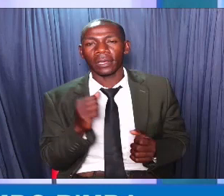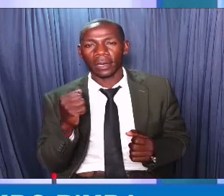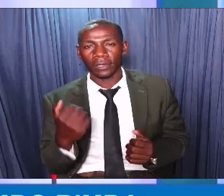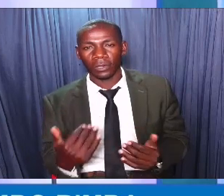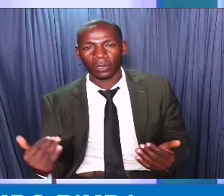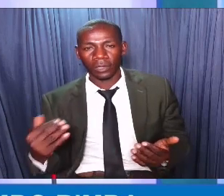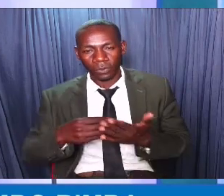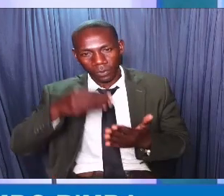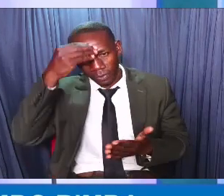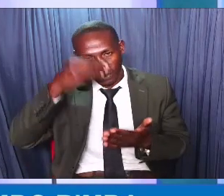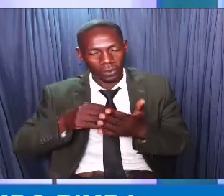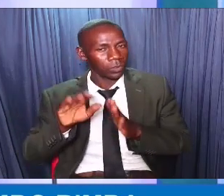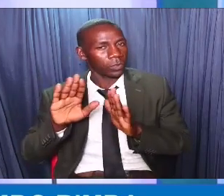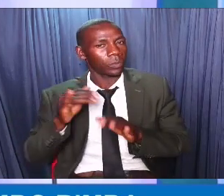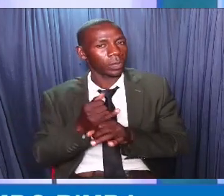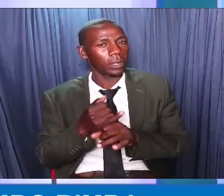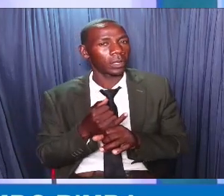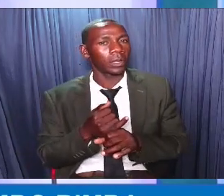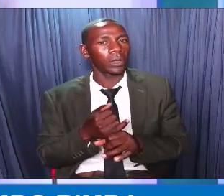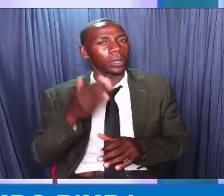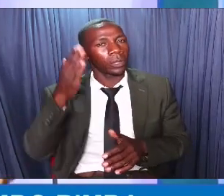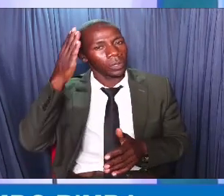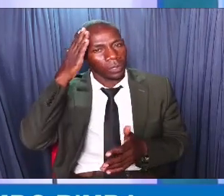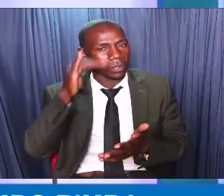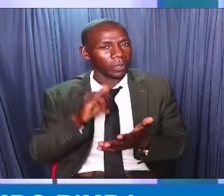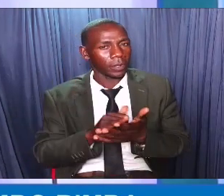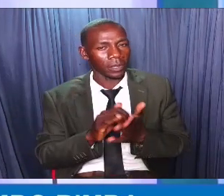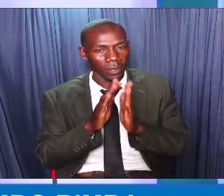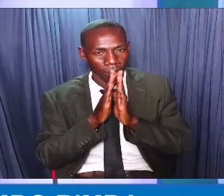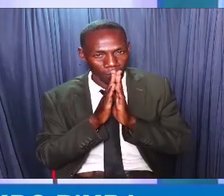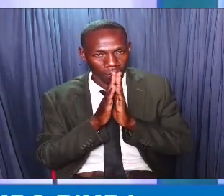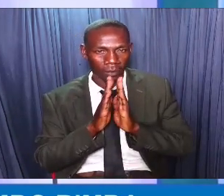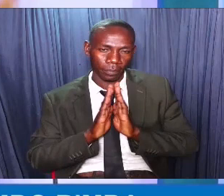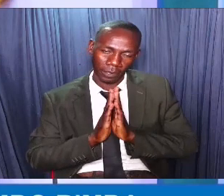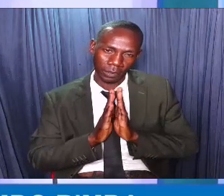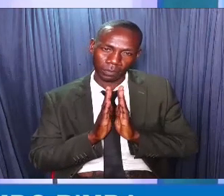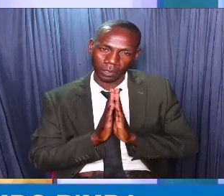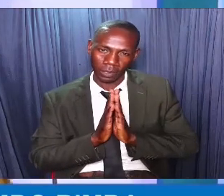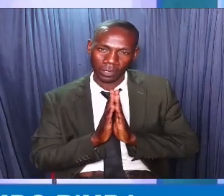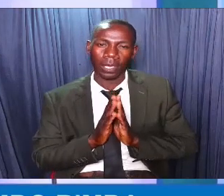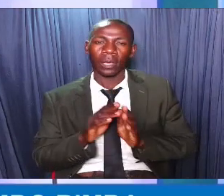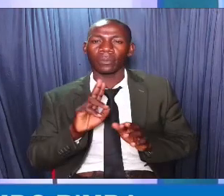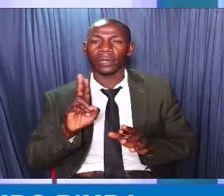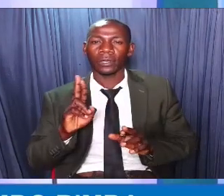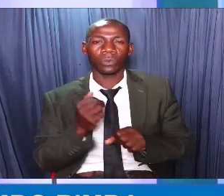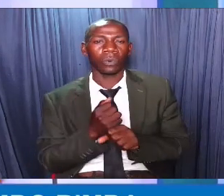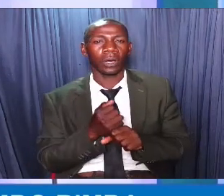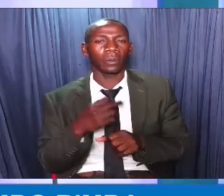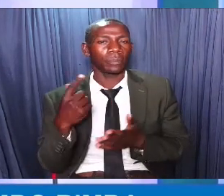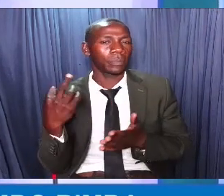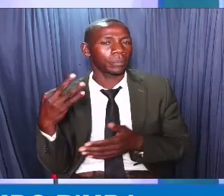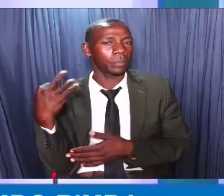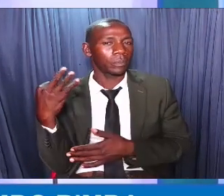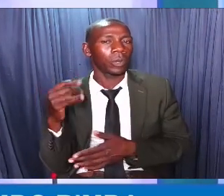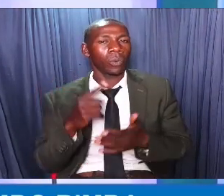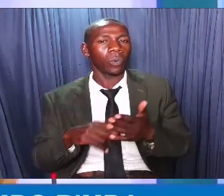my grandchildren. You forsaken employment. Ujue nimeacha kazi na kuomba. Fine, I've forsaken employment. I ask you. Kwa injili. I've given myself to. Haya kitu